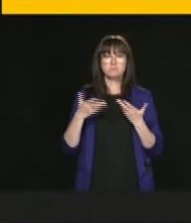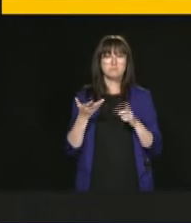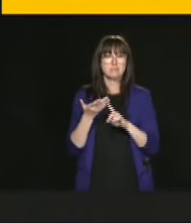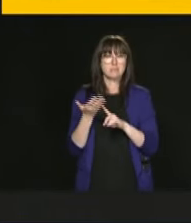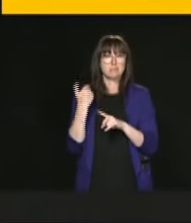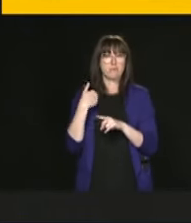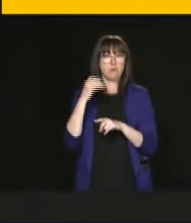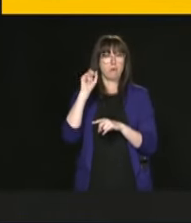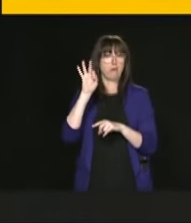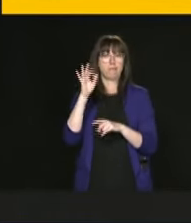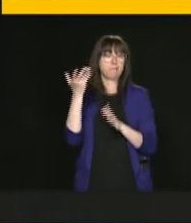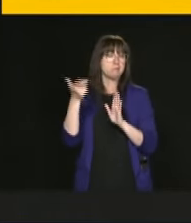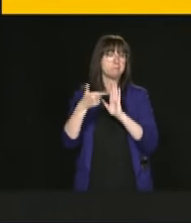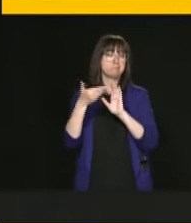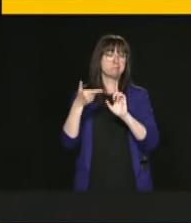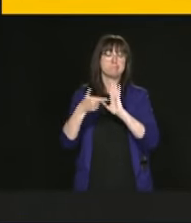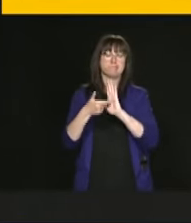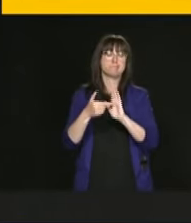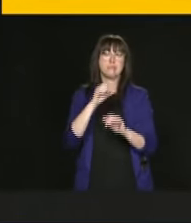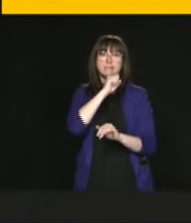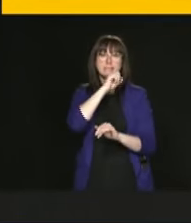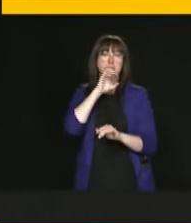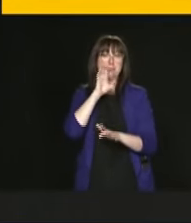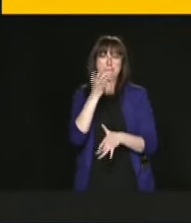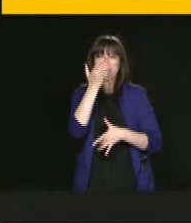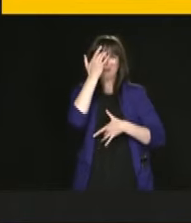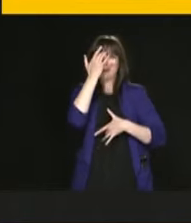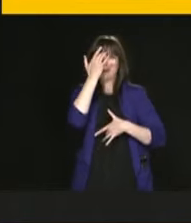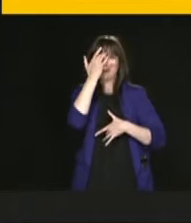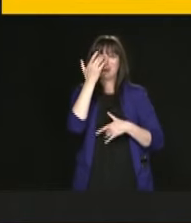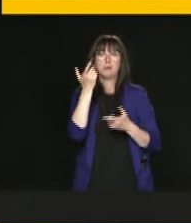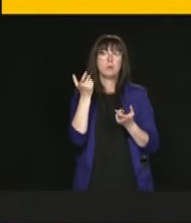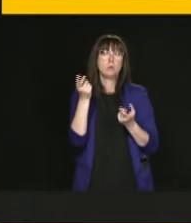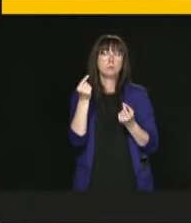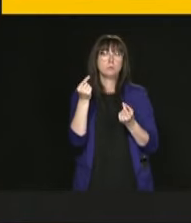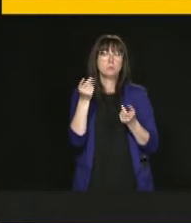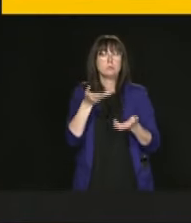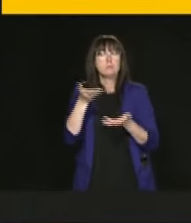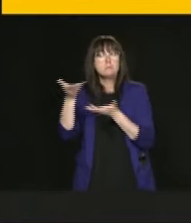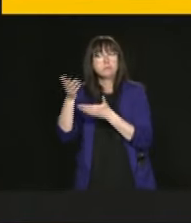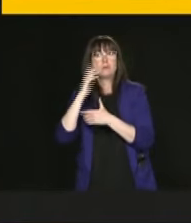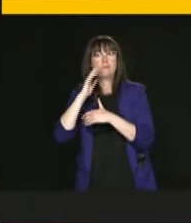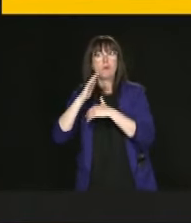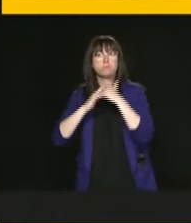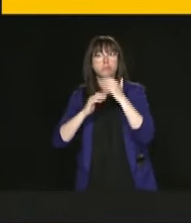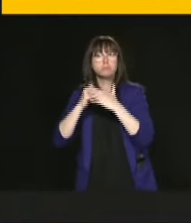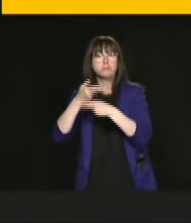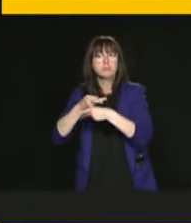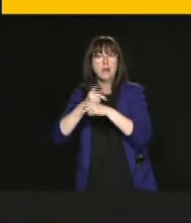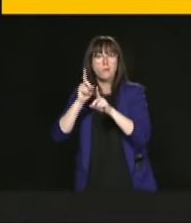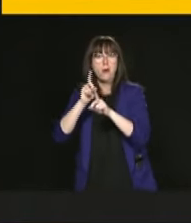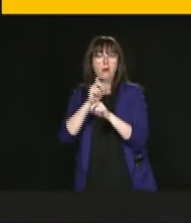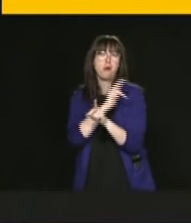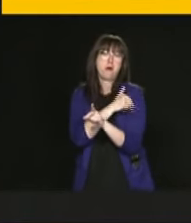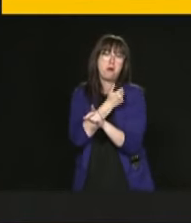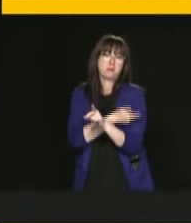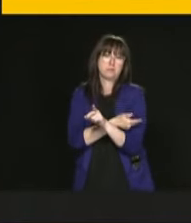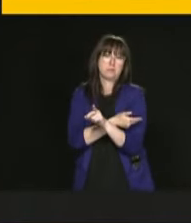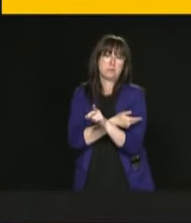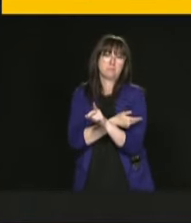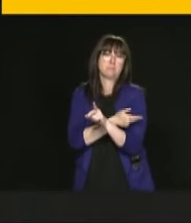they were transferred for compassionate care in hospitals. But what's now going on in institutions with the